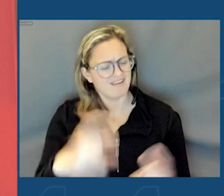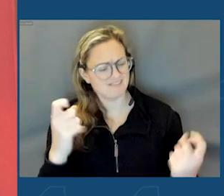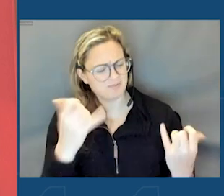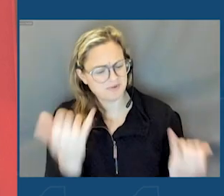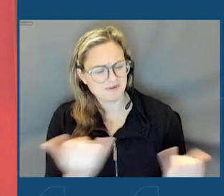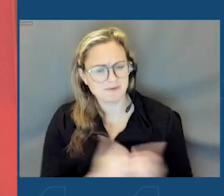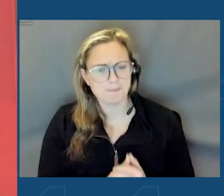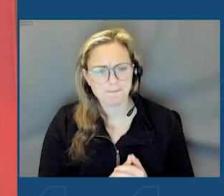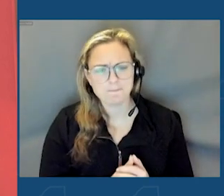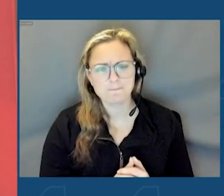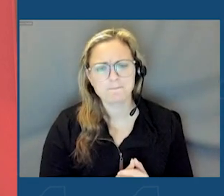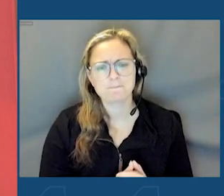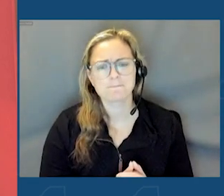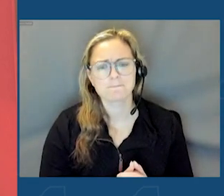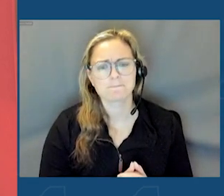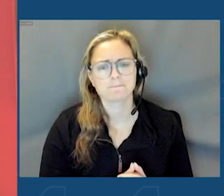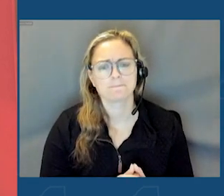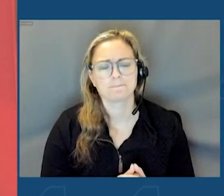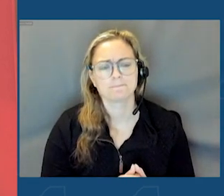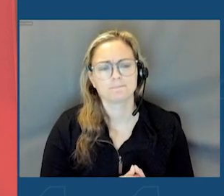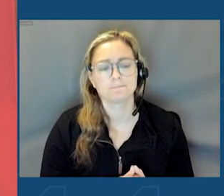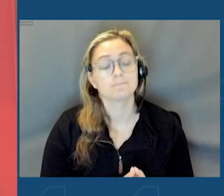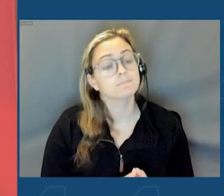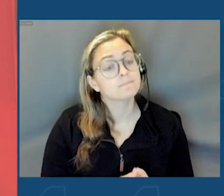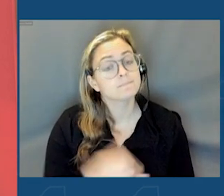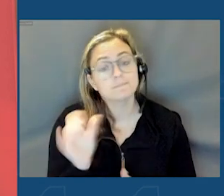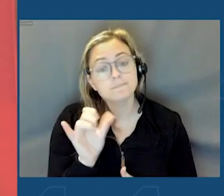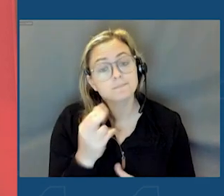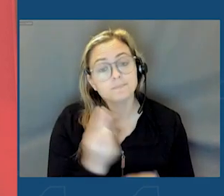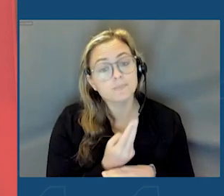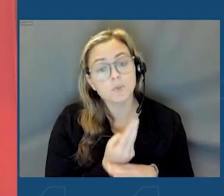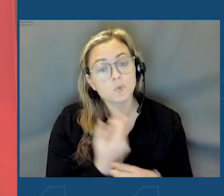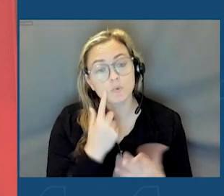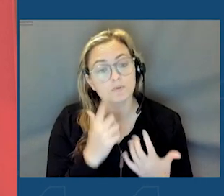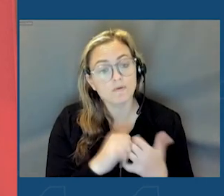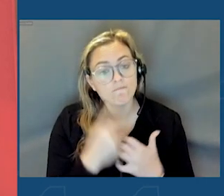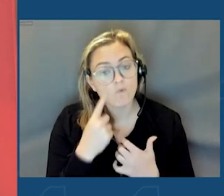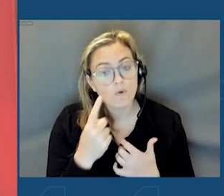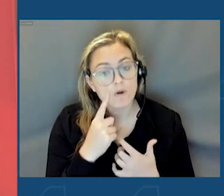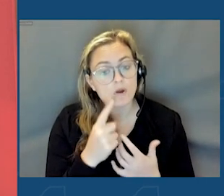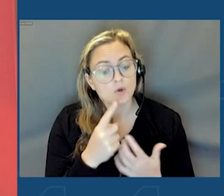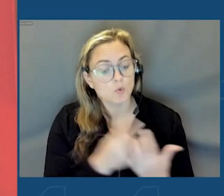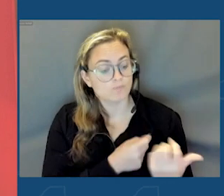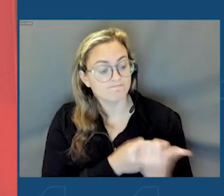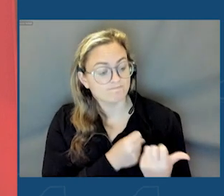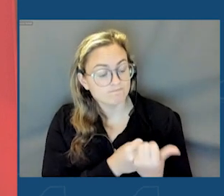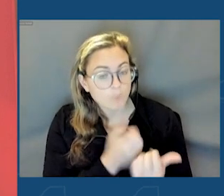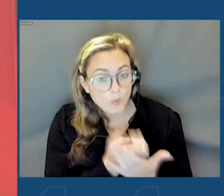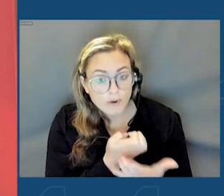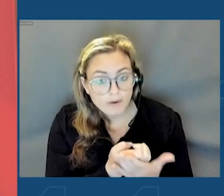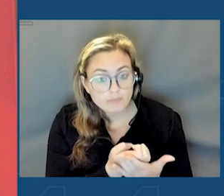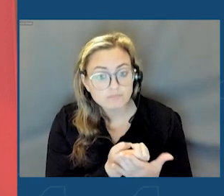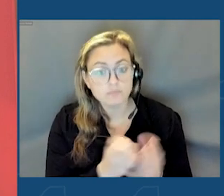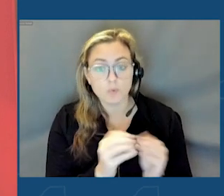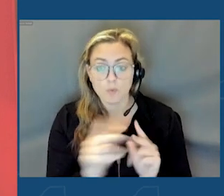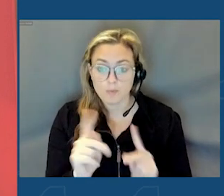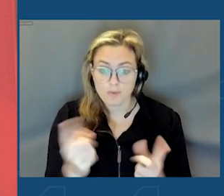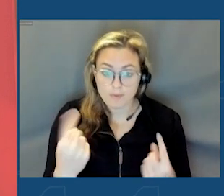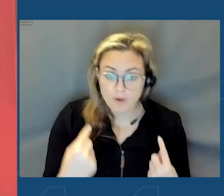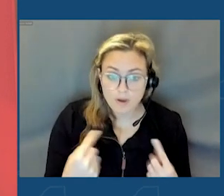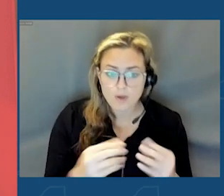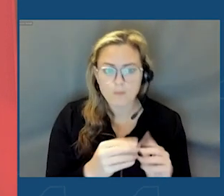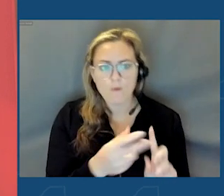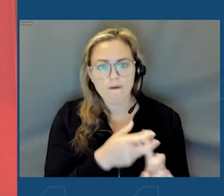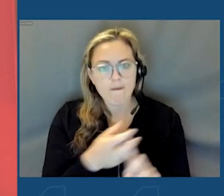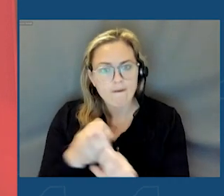today. And we can also use this as a way to fuel our economy. Without a doubt, more people come, the more attractions we have,